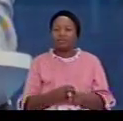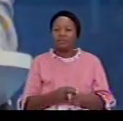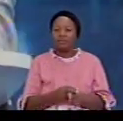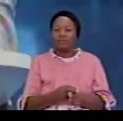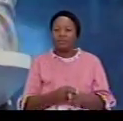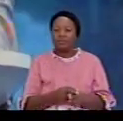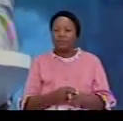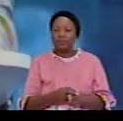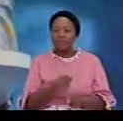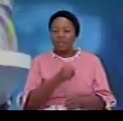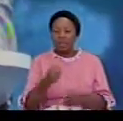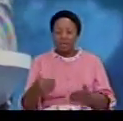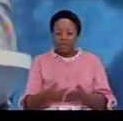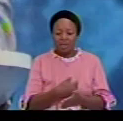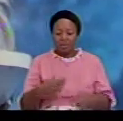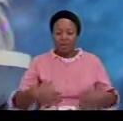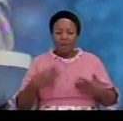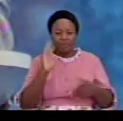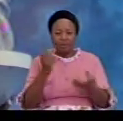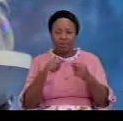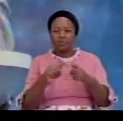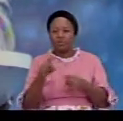A new life will come to you.